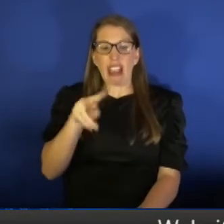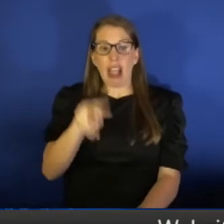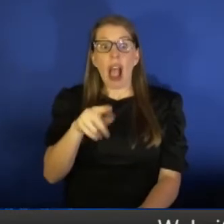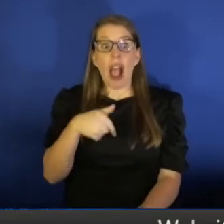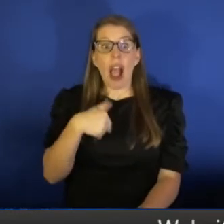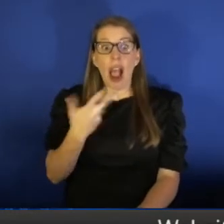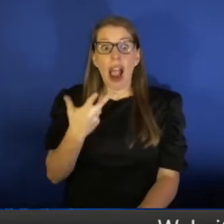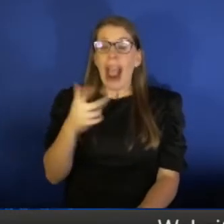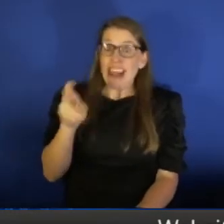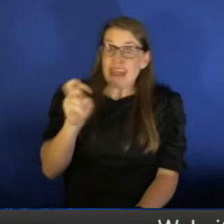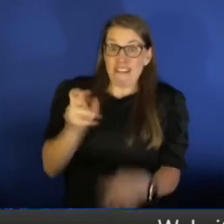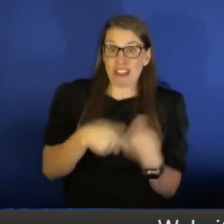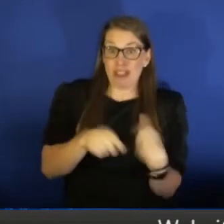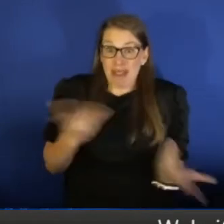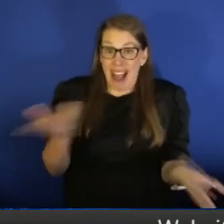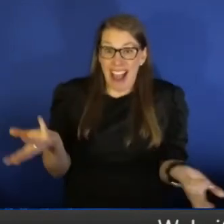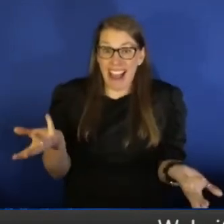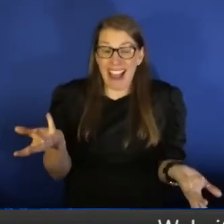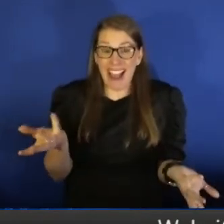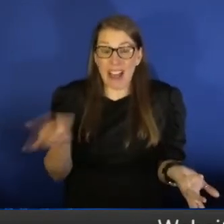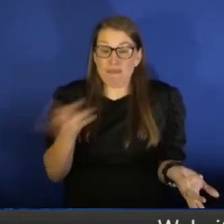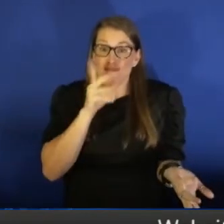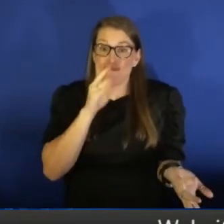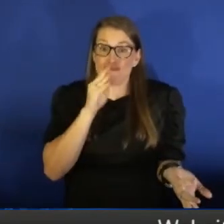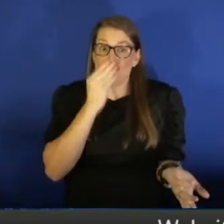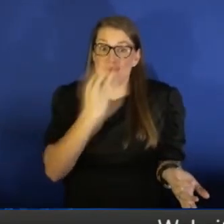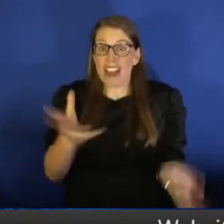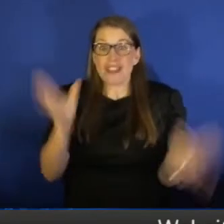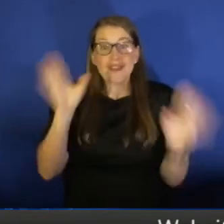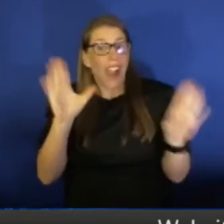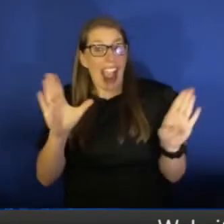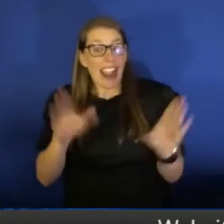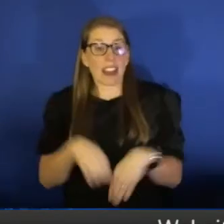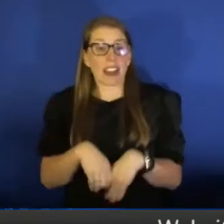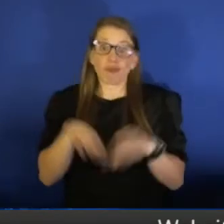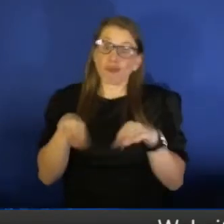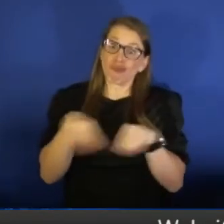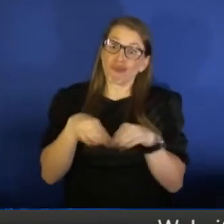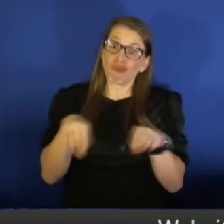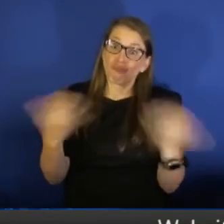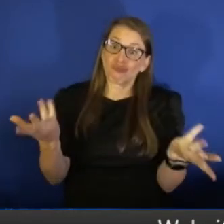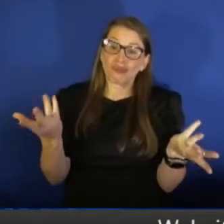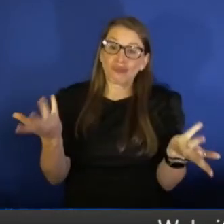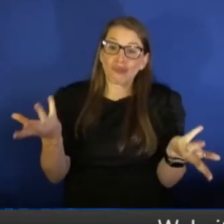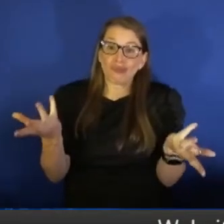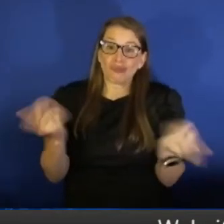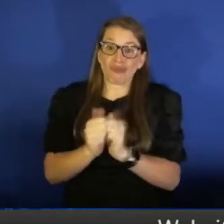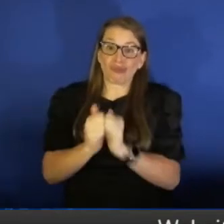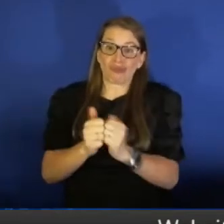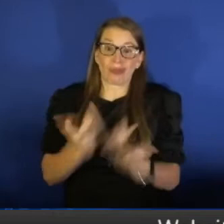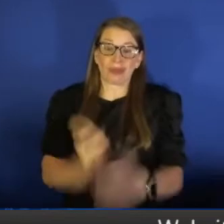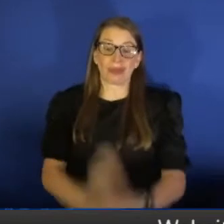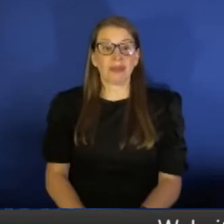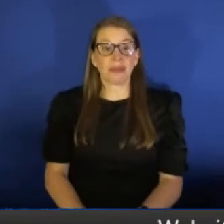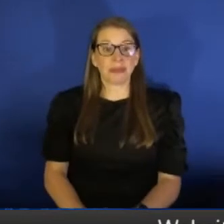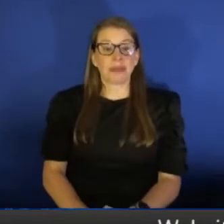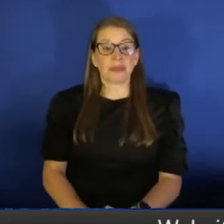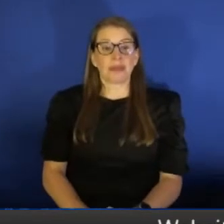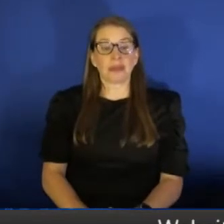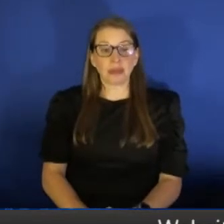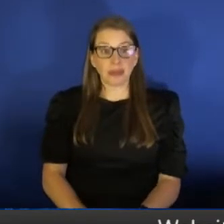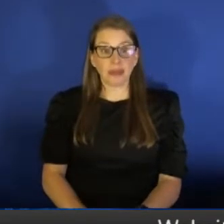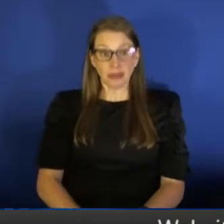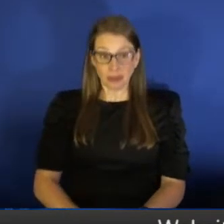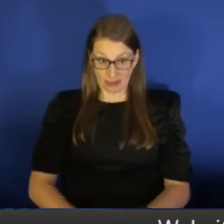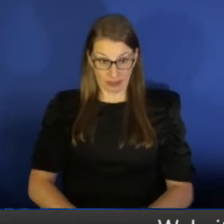liver transplant." I just said that. And they're like, "Great!" And then we went swimming. Right? So in a great way, I haven't really been